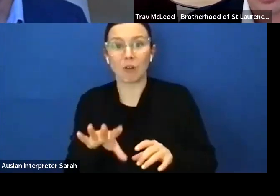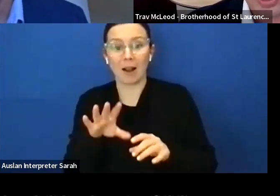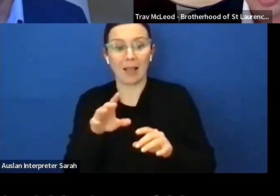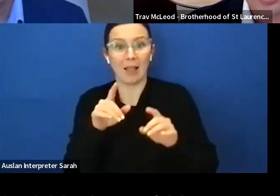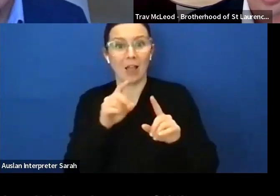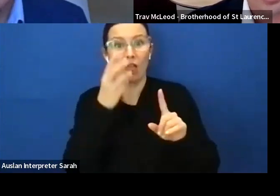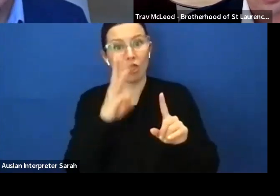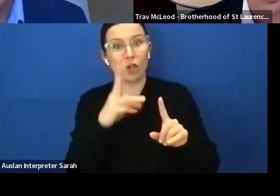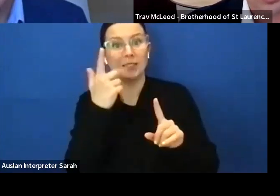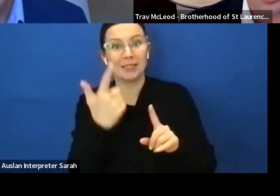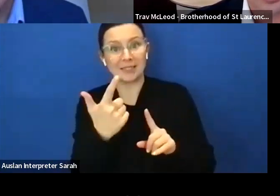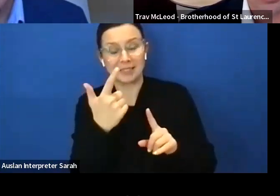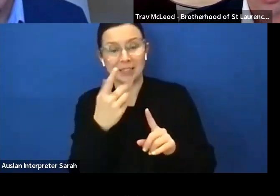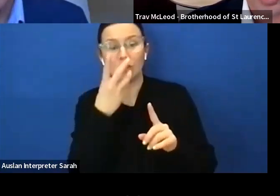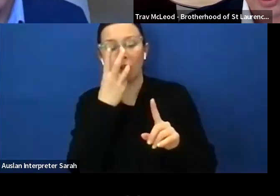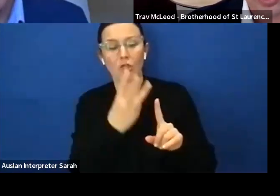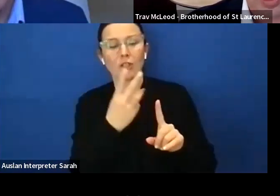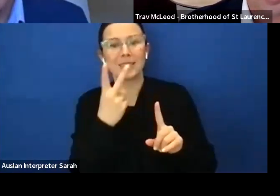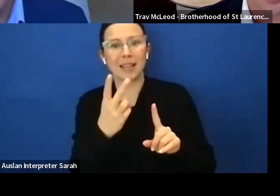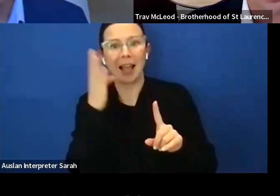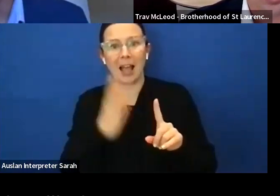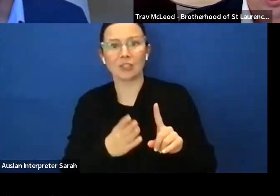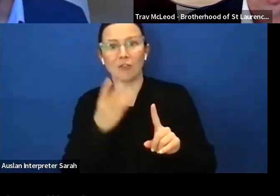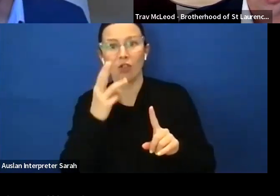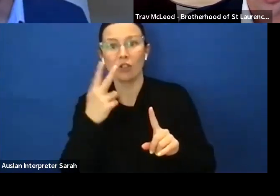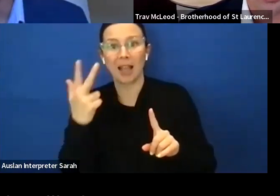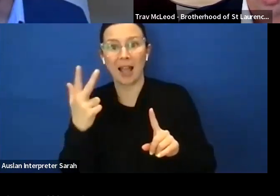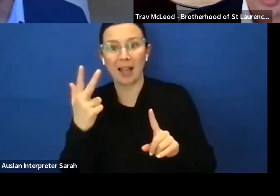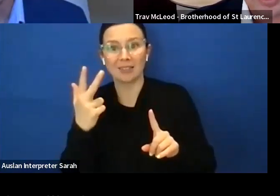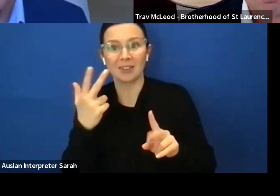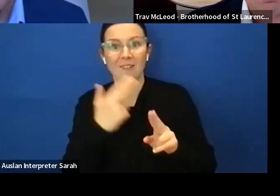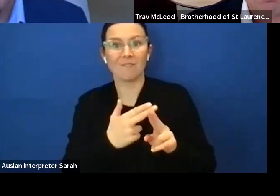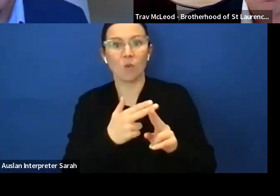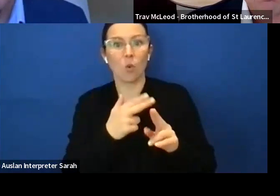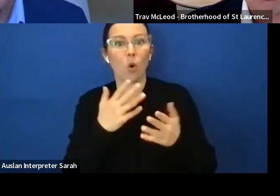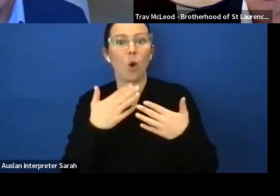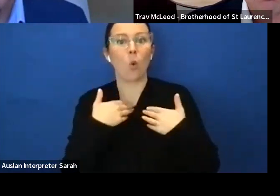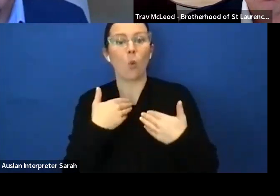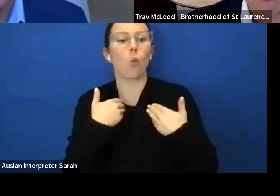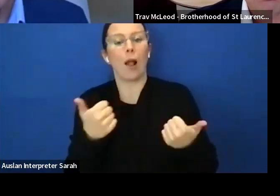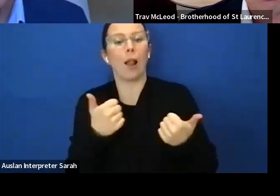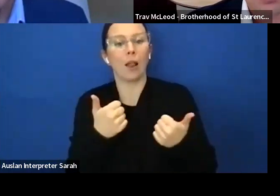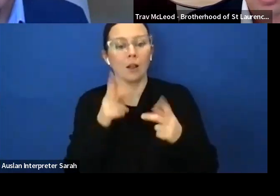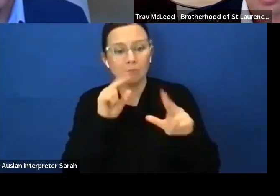out of 38 on a list of wealthy country rankings for childhood wellbeing.